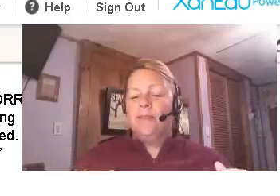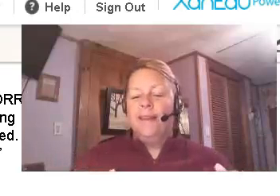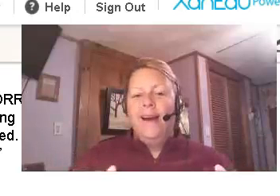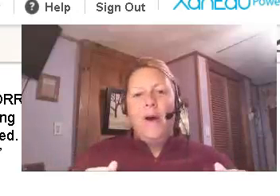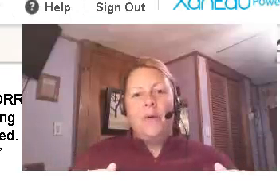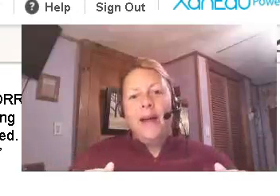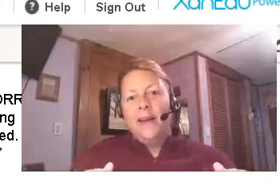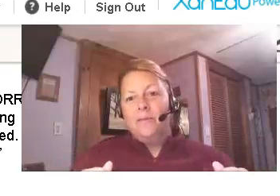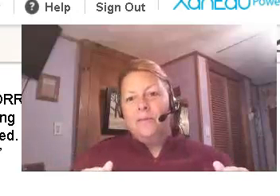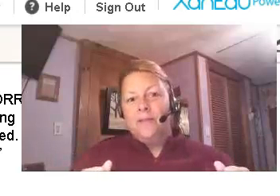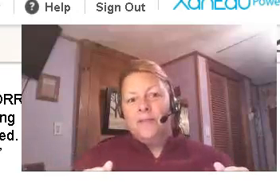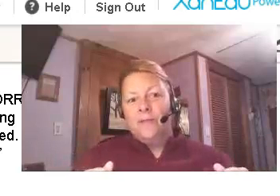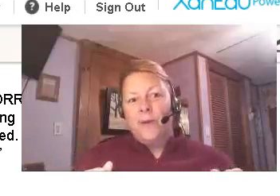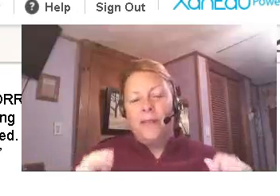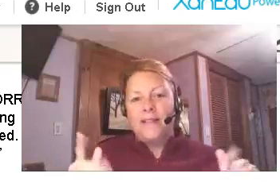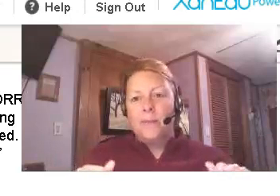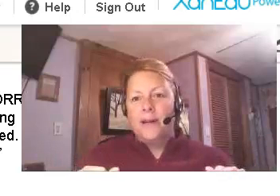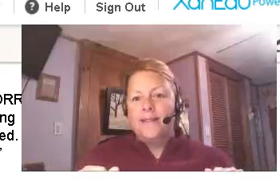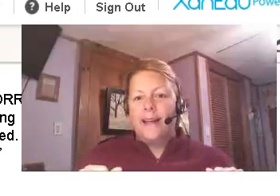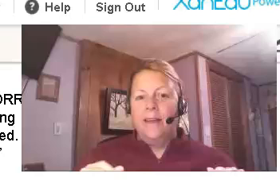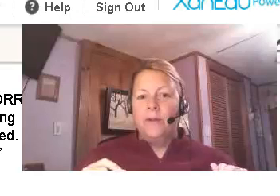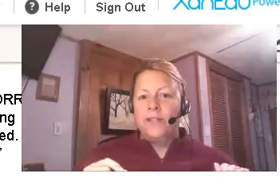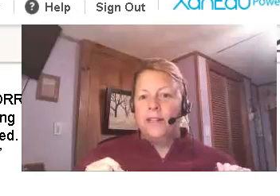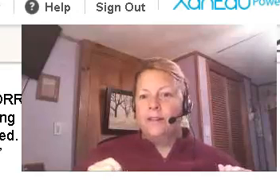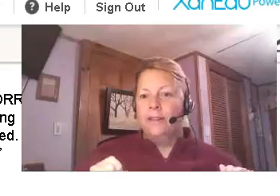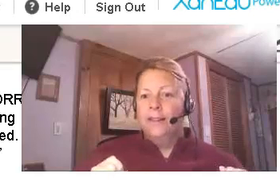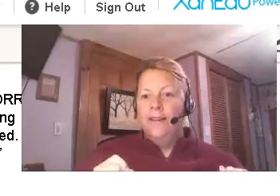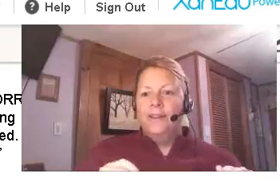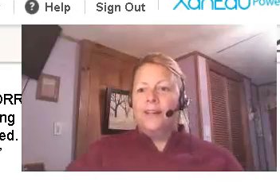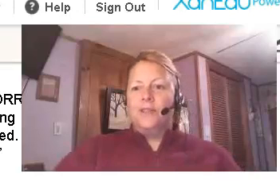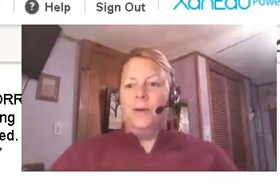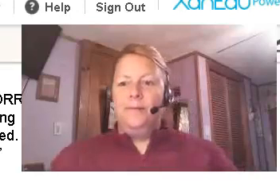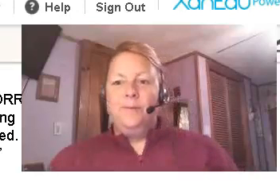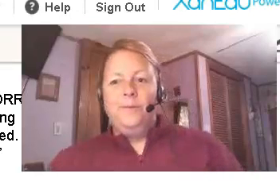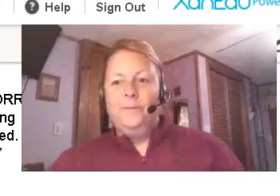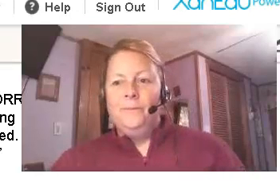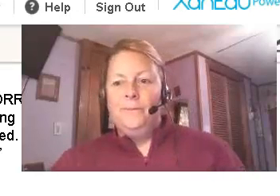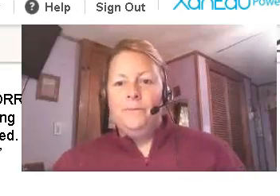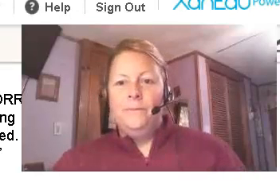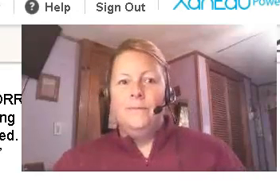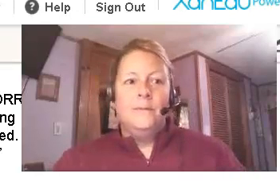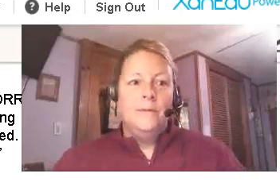information. Okay, well, that's American Sign Language, just a little look into it.